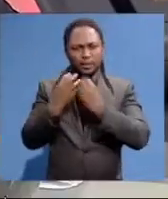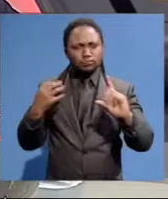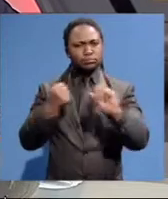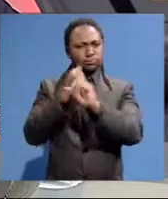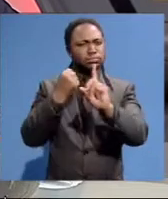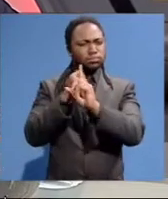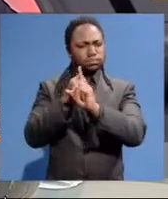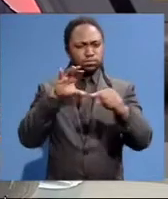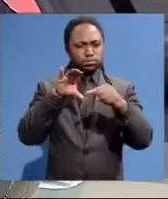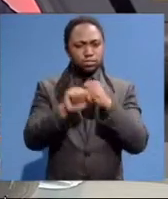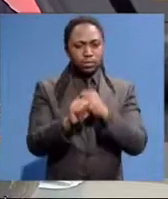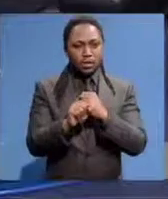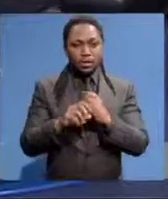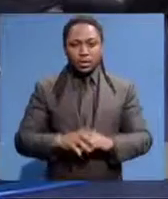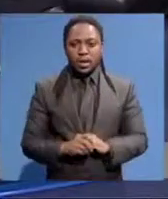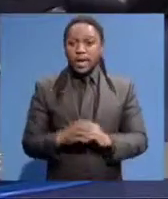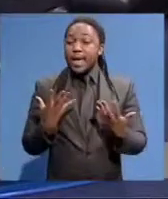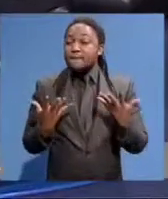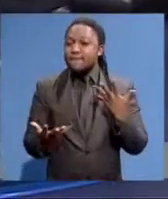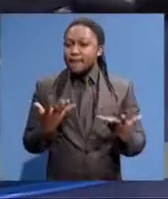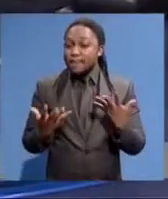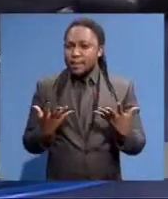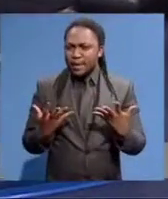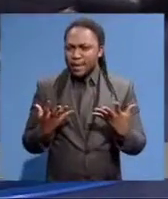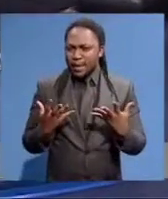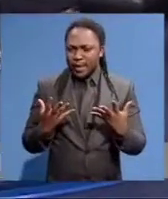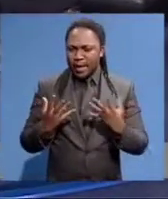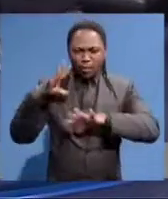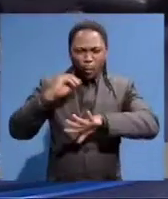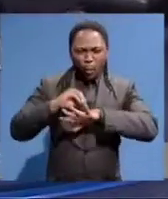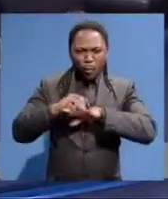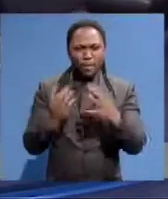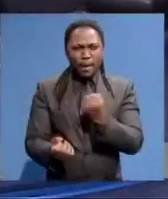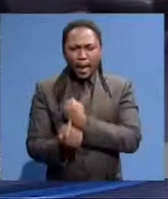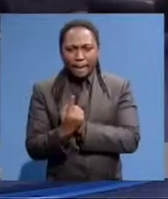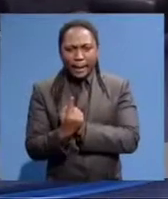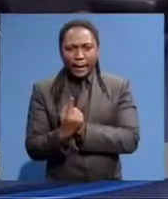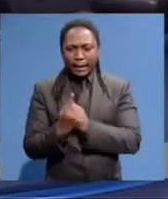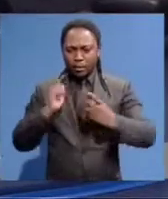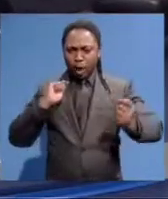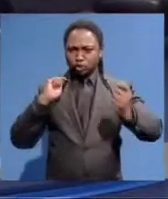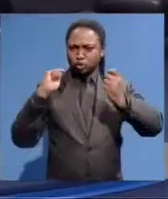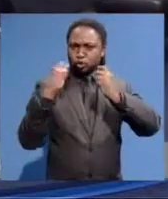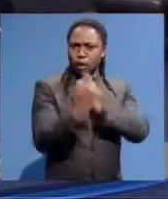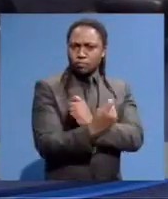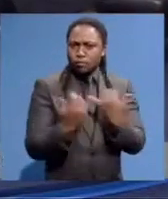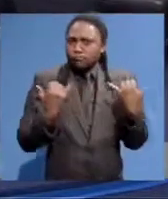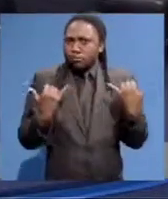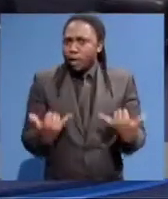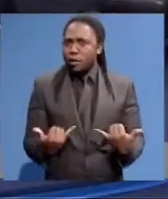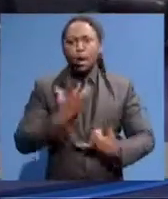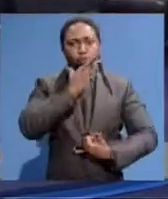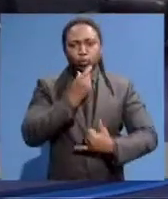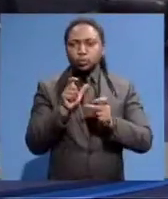a tapestry along the way, how do they weave it such that it became what they are today in terms of what